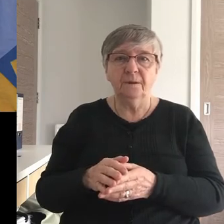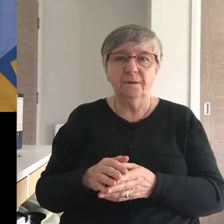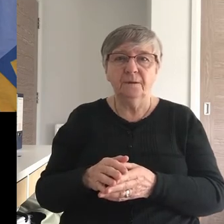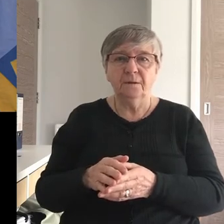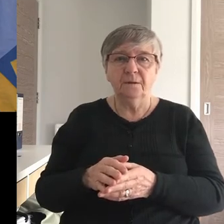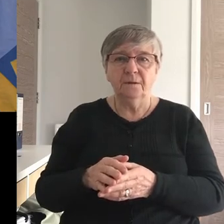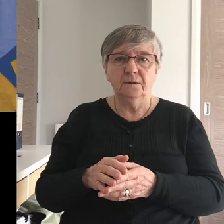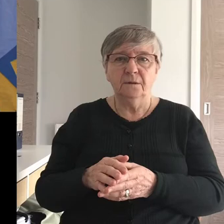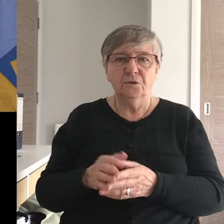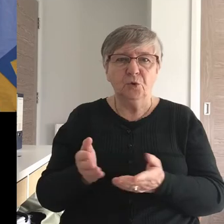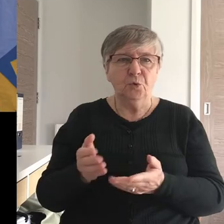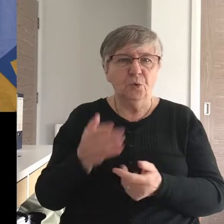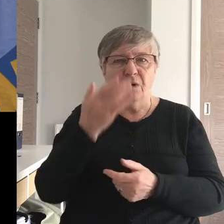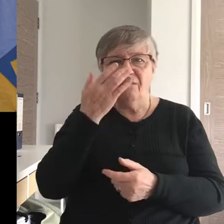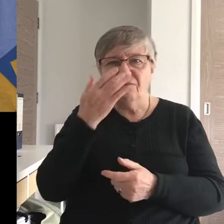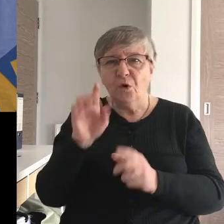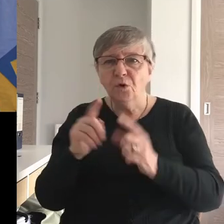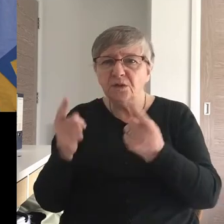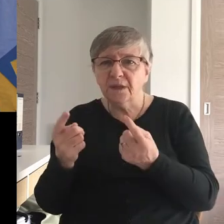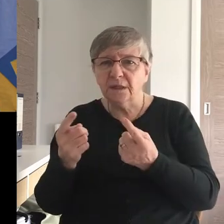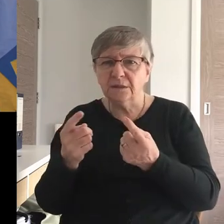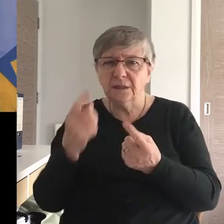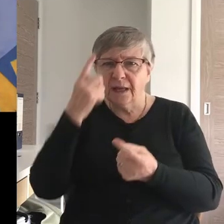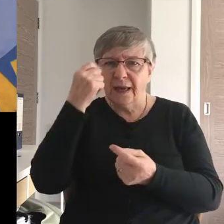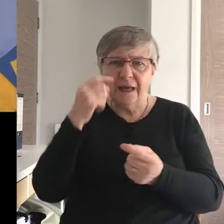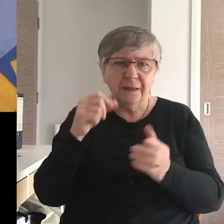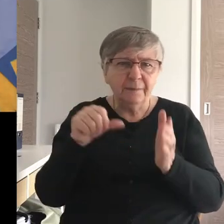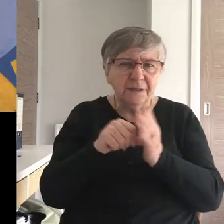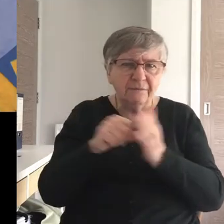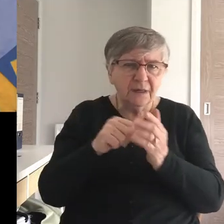So forgeries, counterfeits, can be hard to spot.